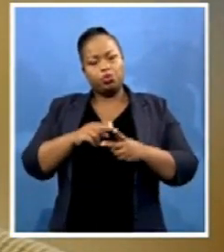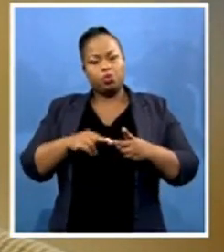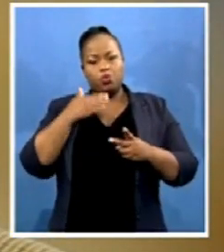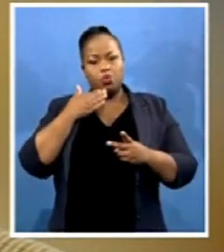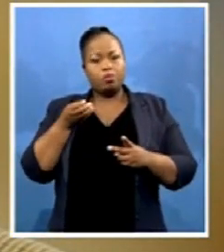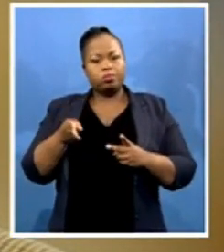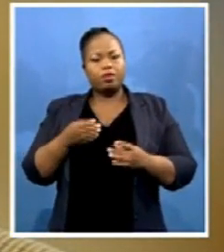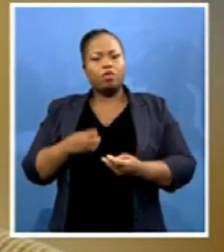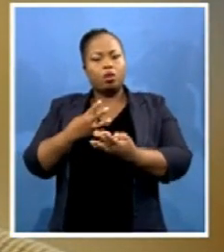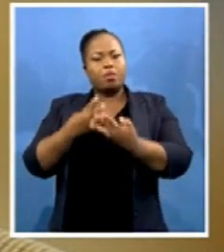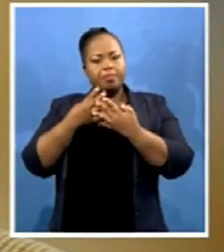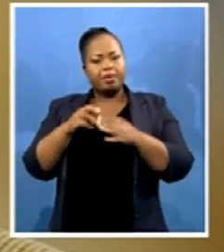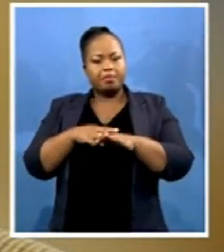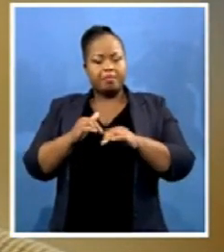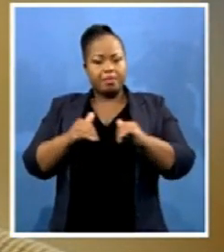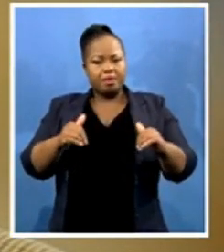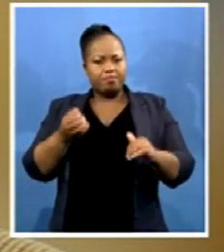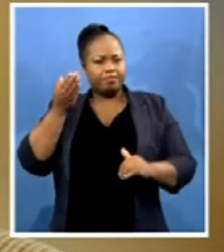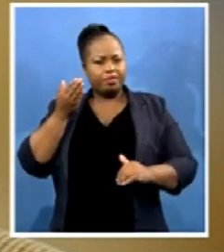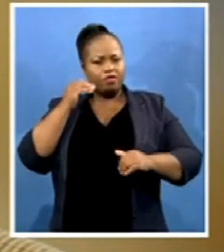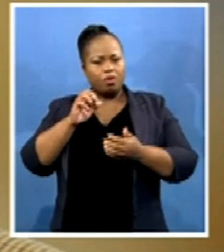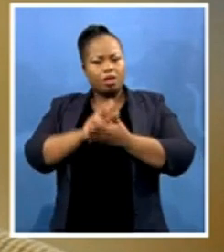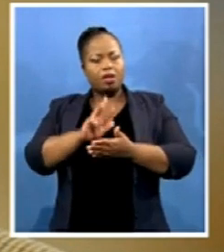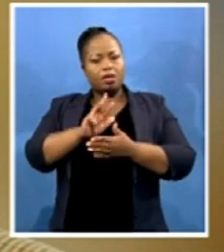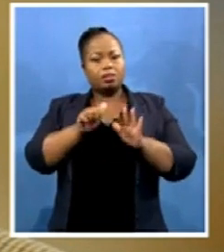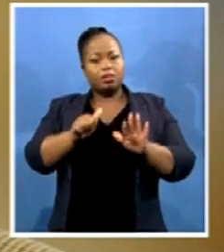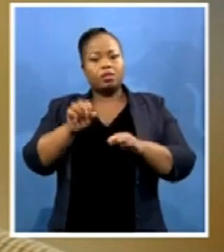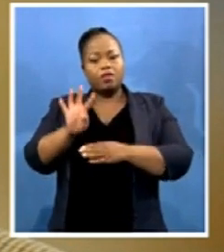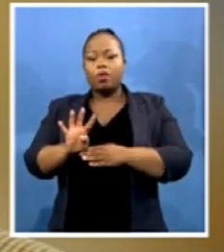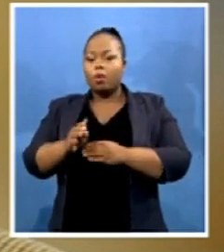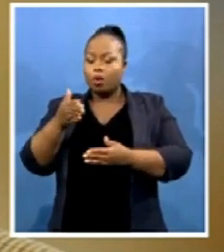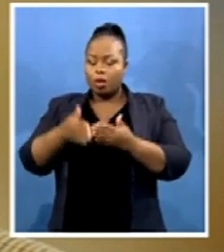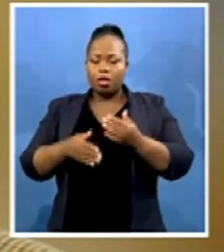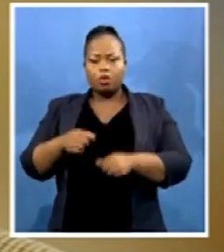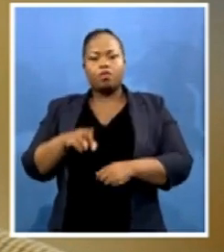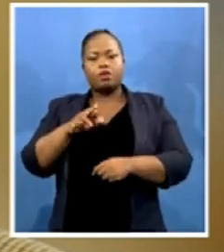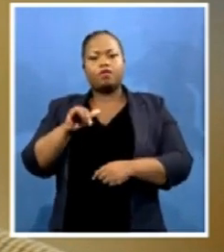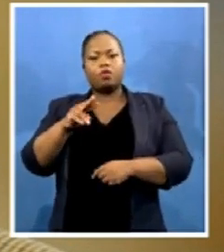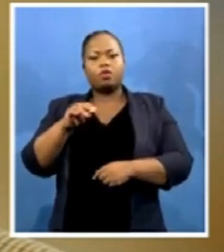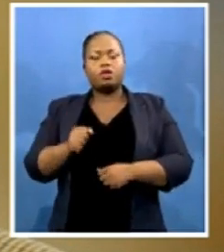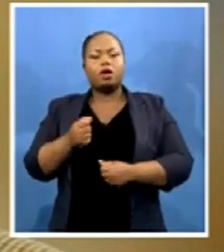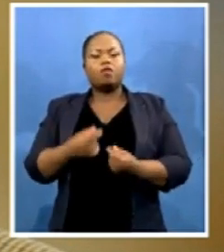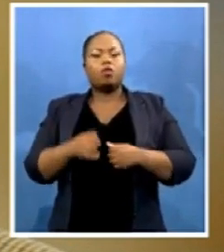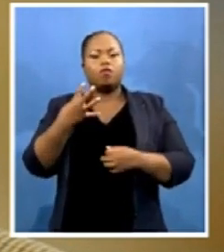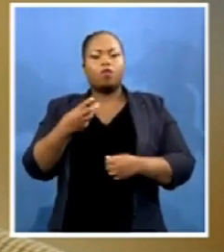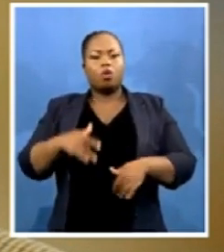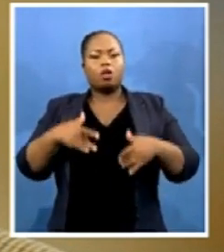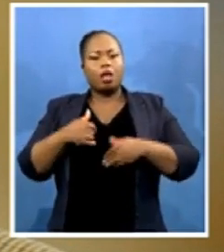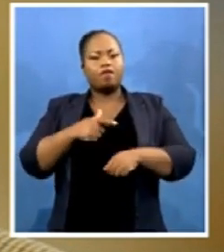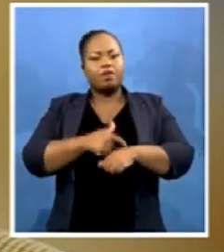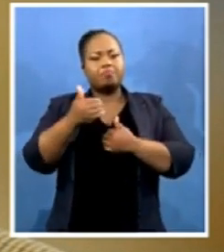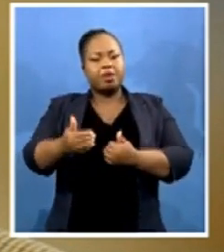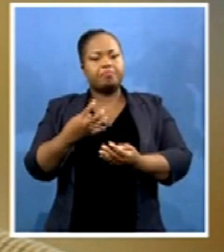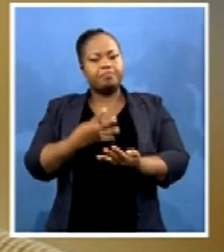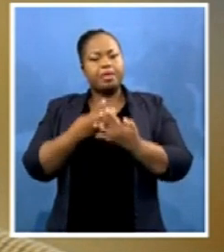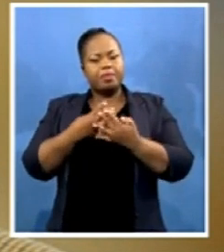in 1964 at the end of the Rivonia trial to 4 life terms. He was the only white member of MK to